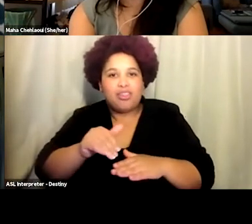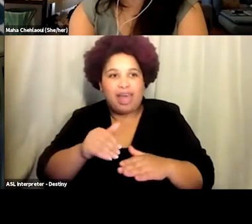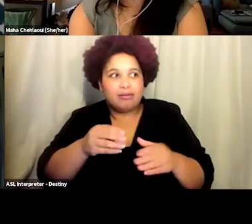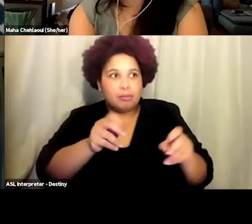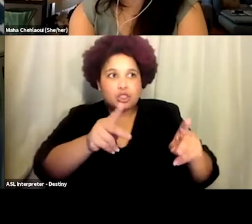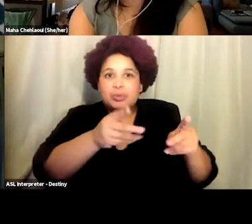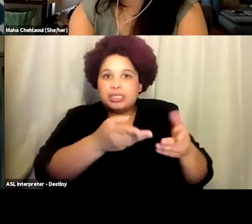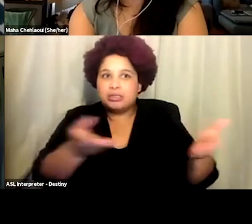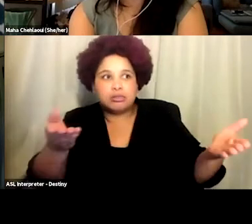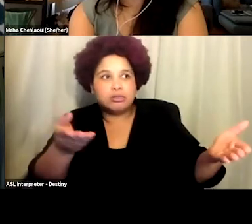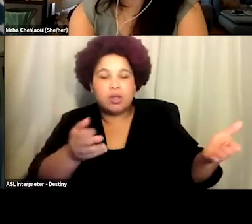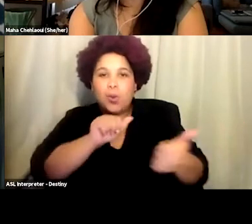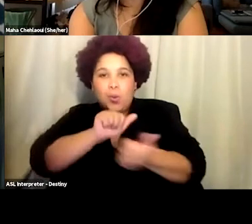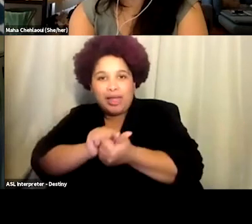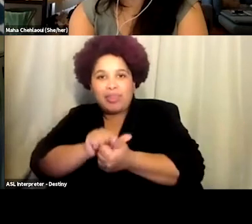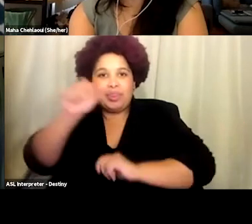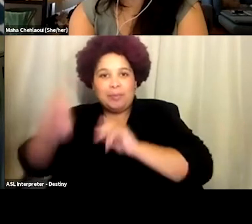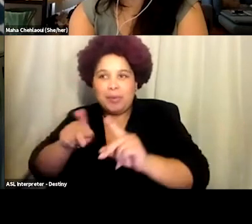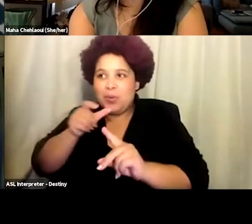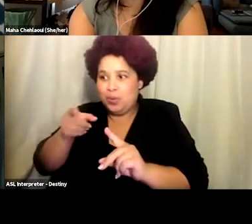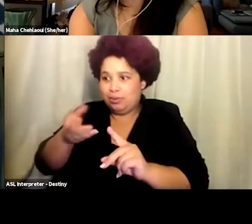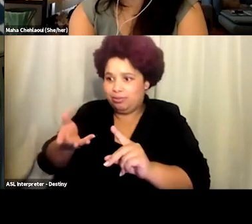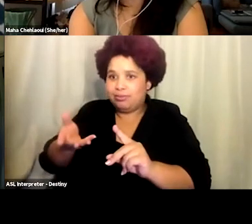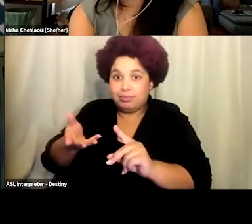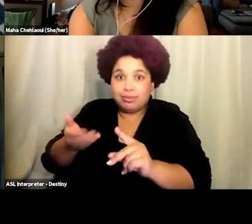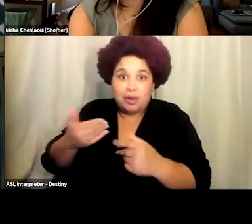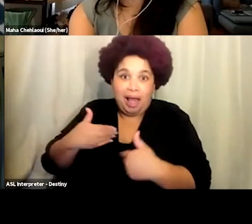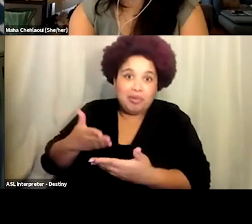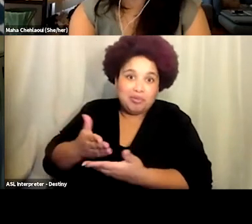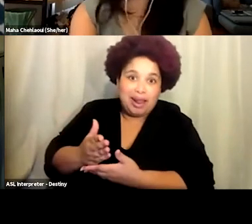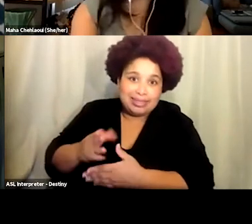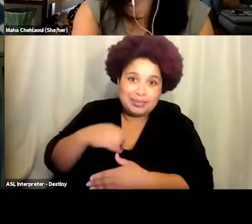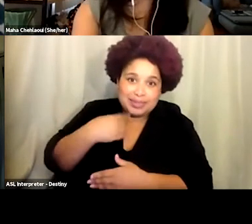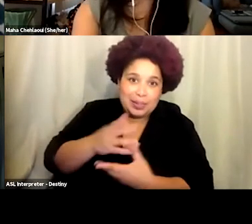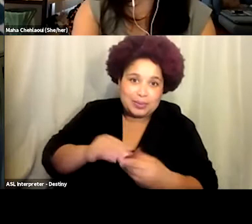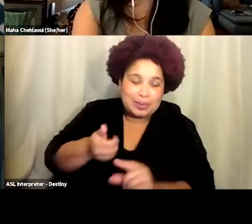platform with the people who have the right to tell the story